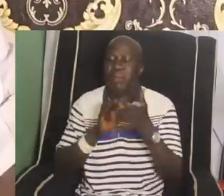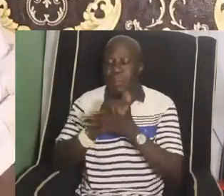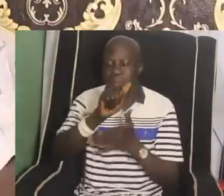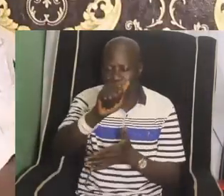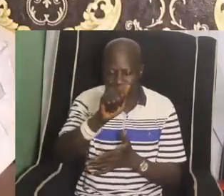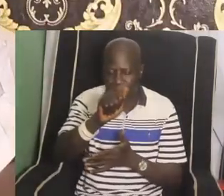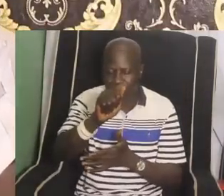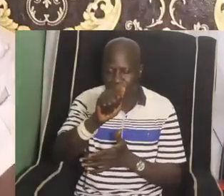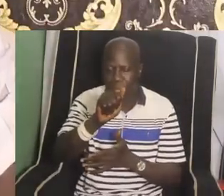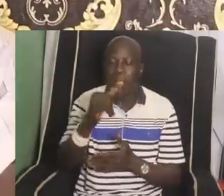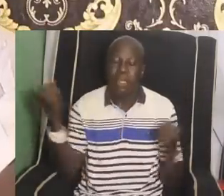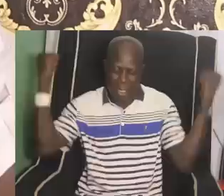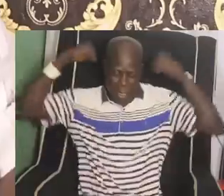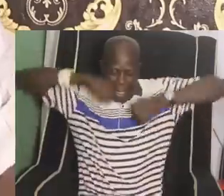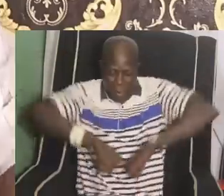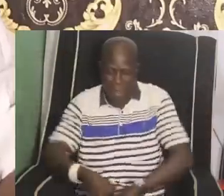if you believe, God has